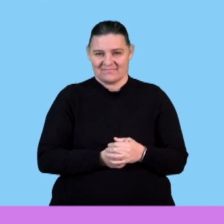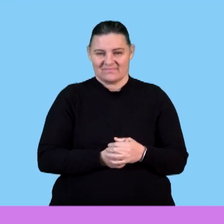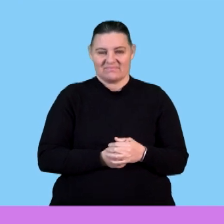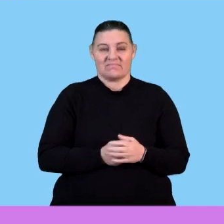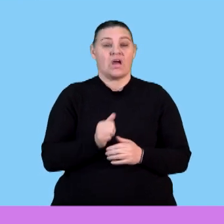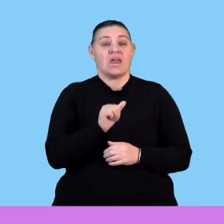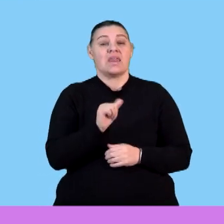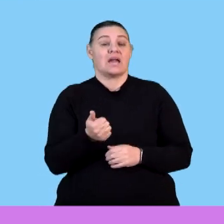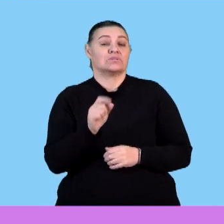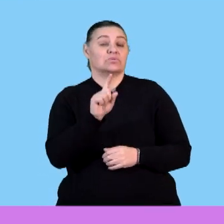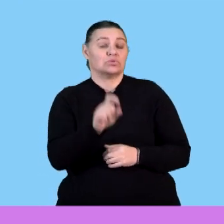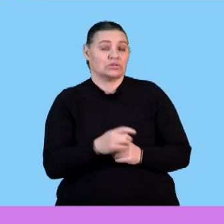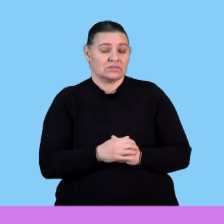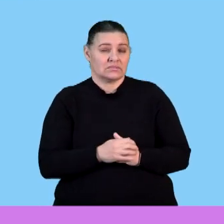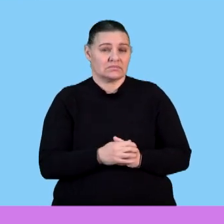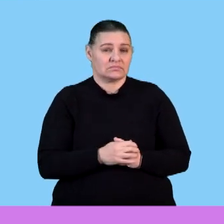Take care.